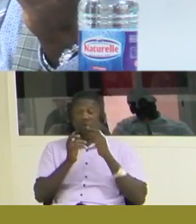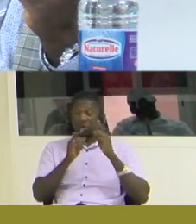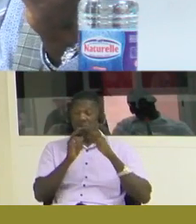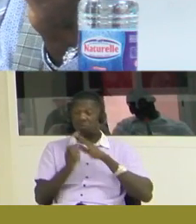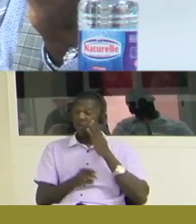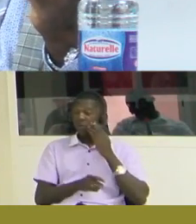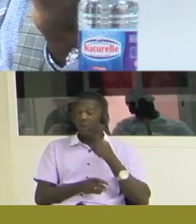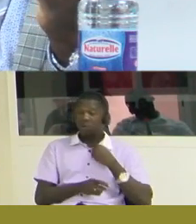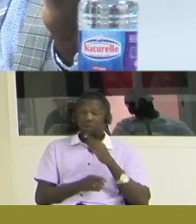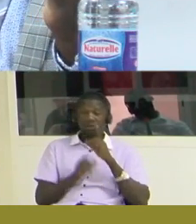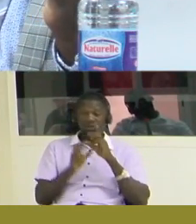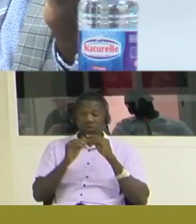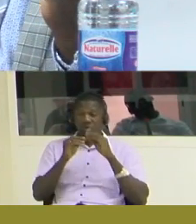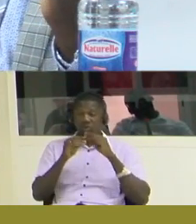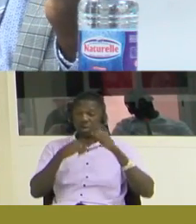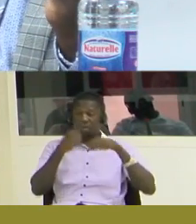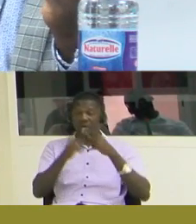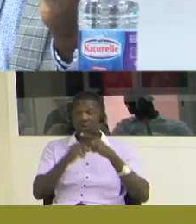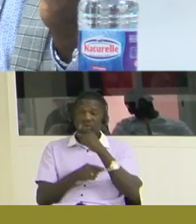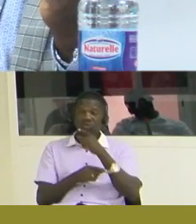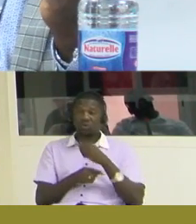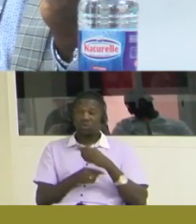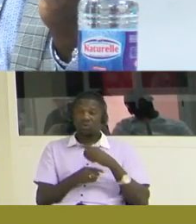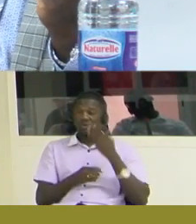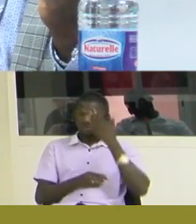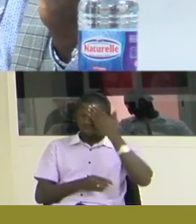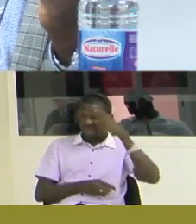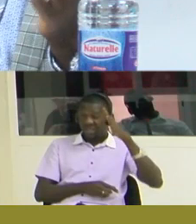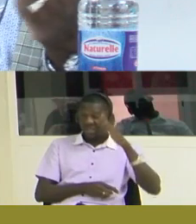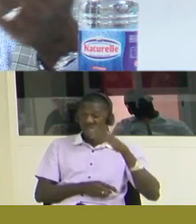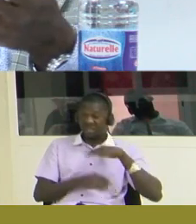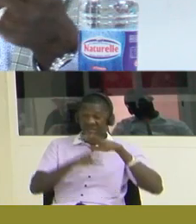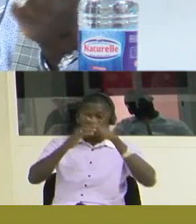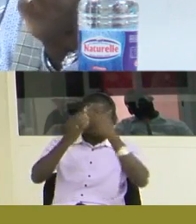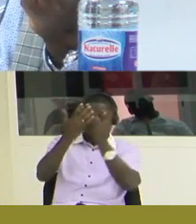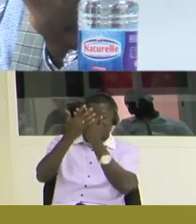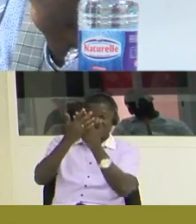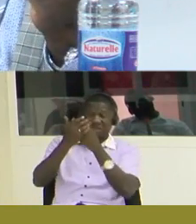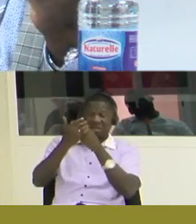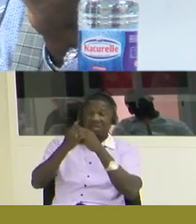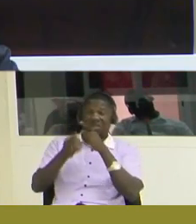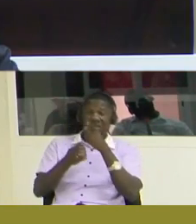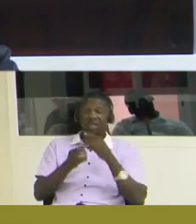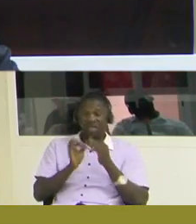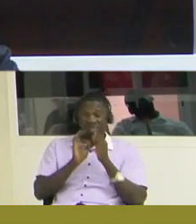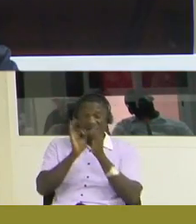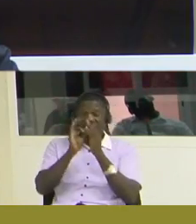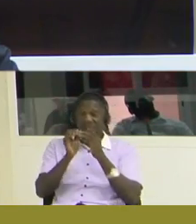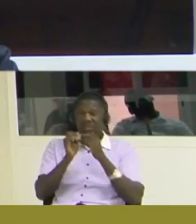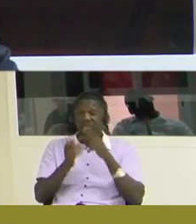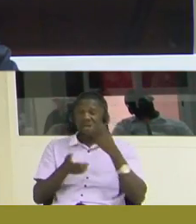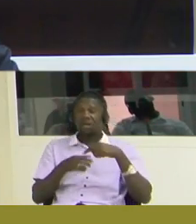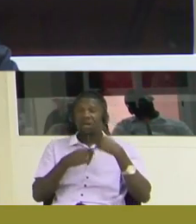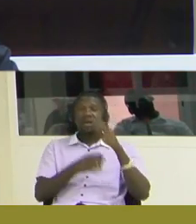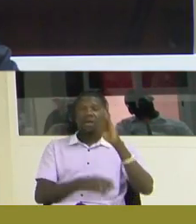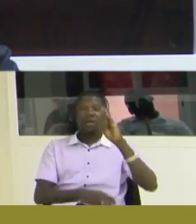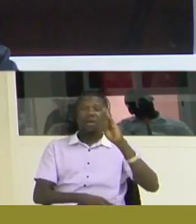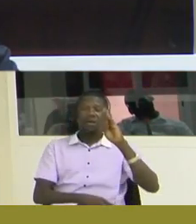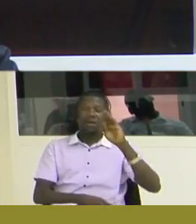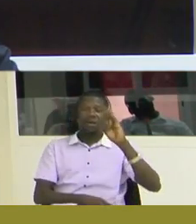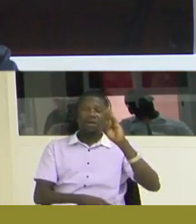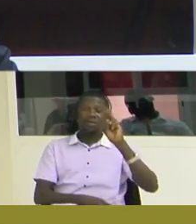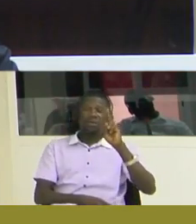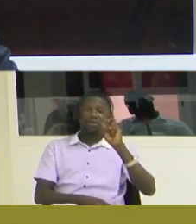the end the your furrow at the prison I cited you the evidence of Abubakar yang who said that